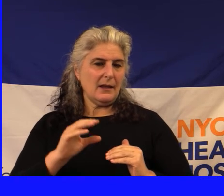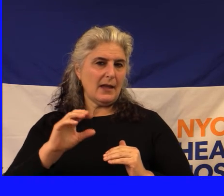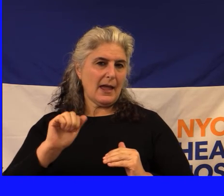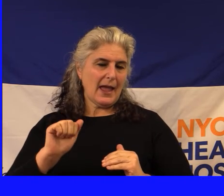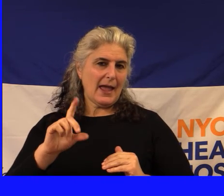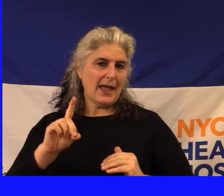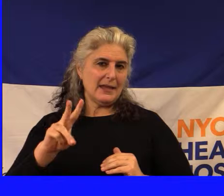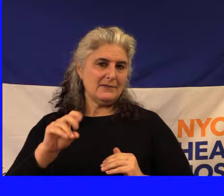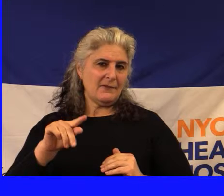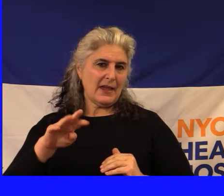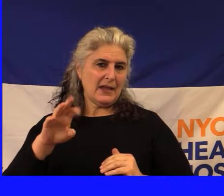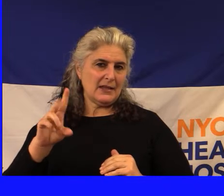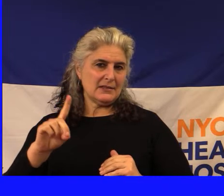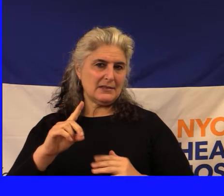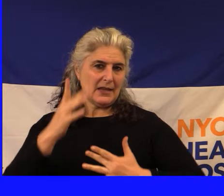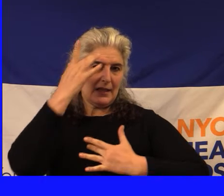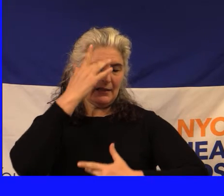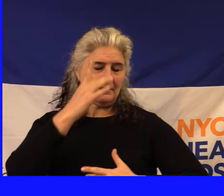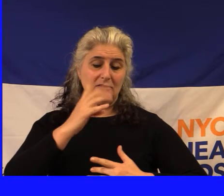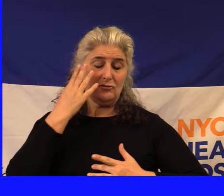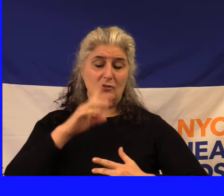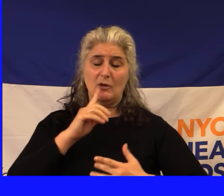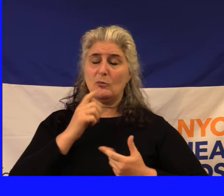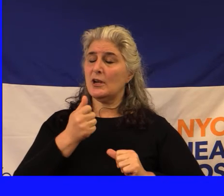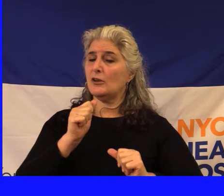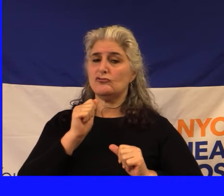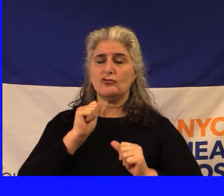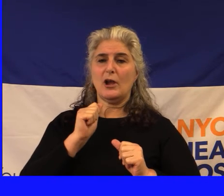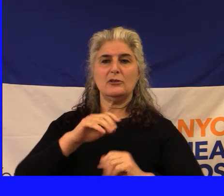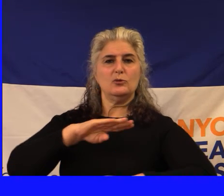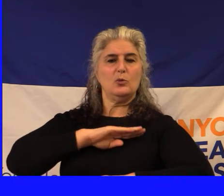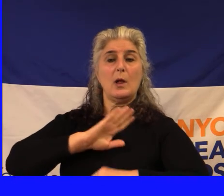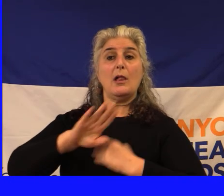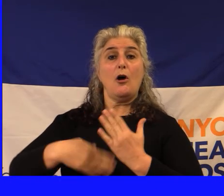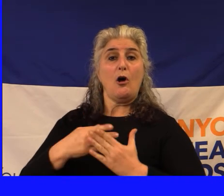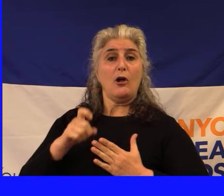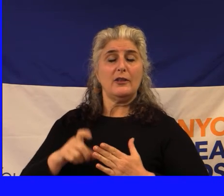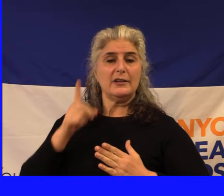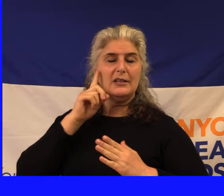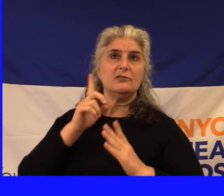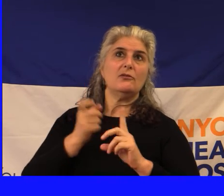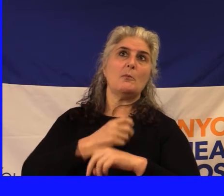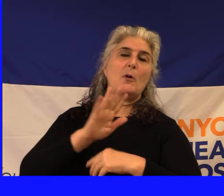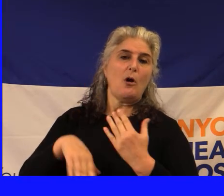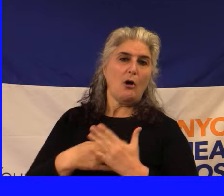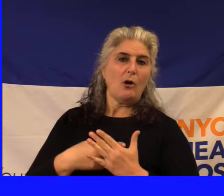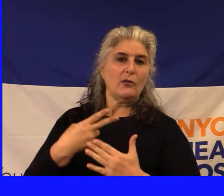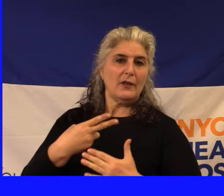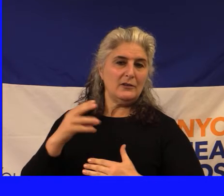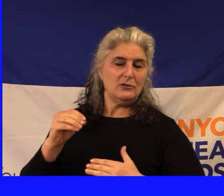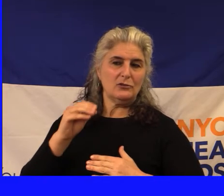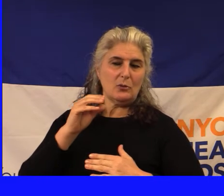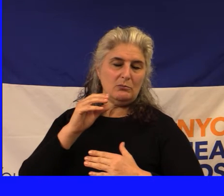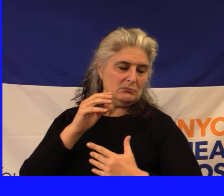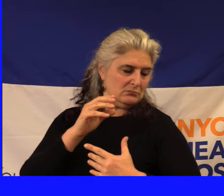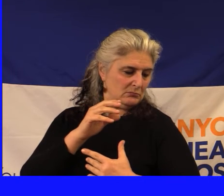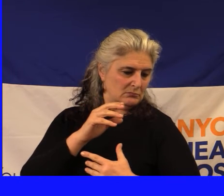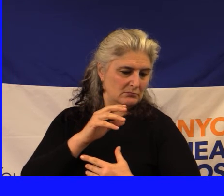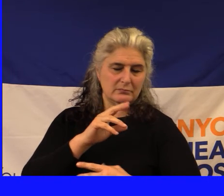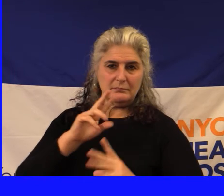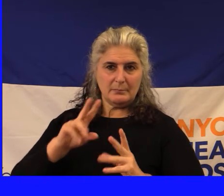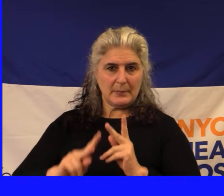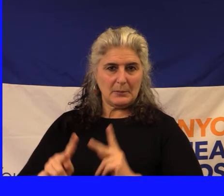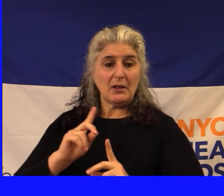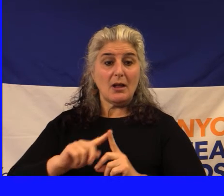entire ocean of the needs of health and hospitals patients, but it's an important opportunity, and these patients are a cost driver